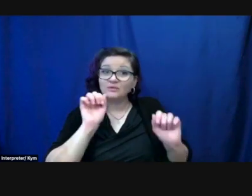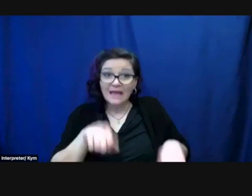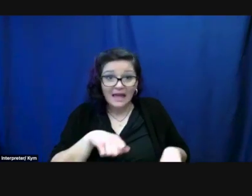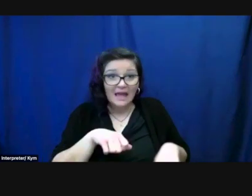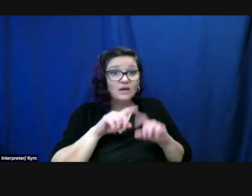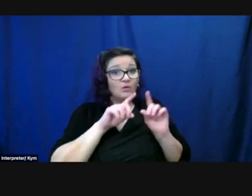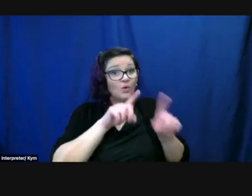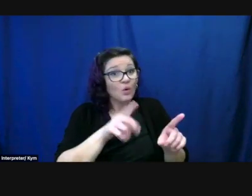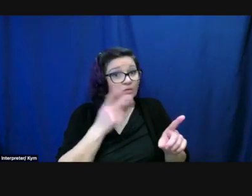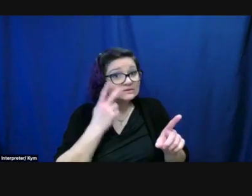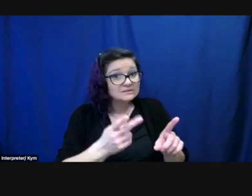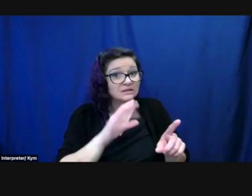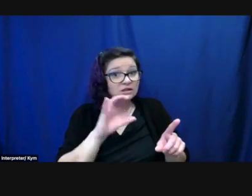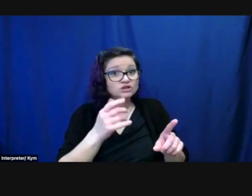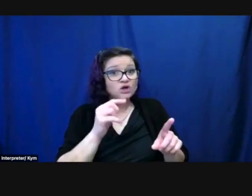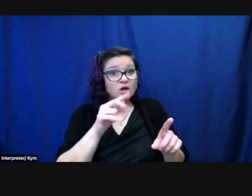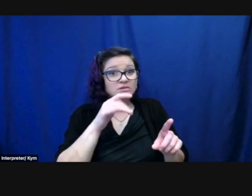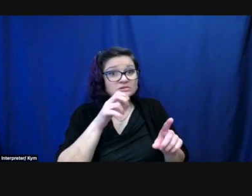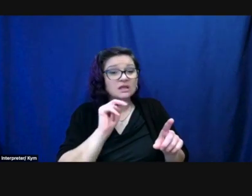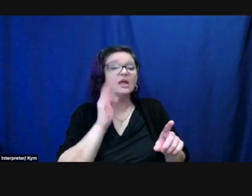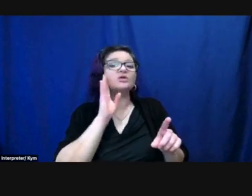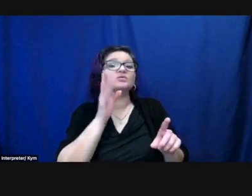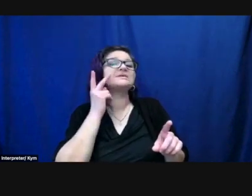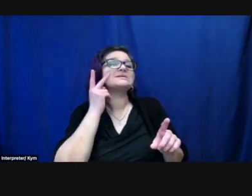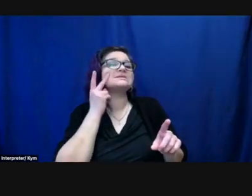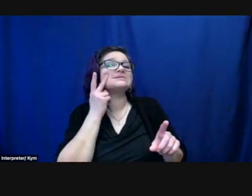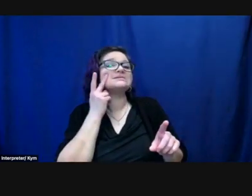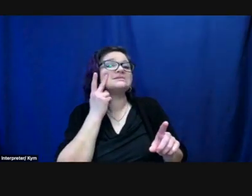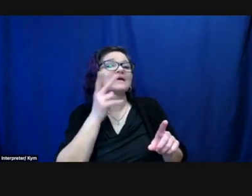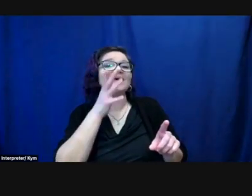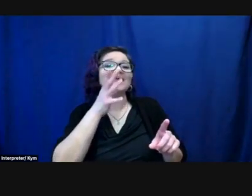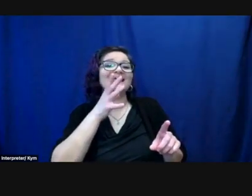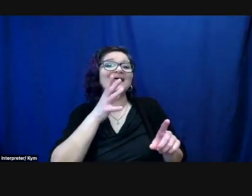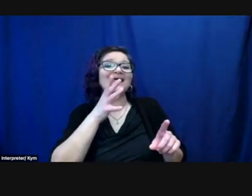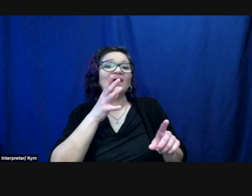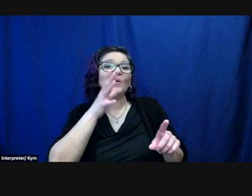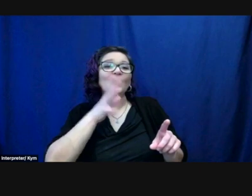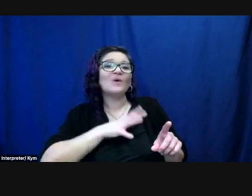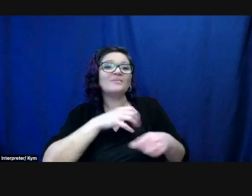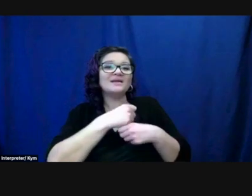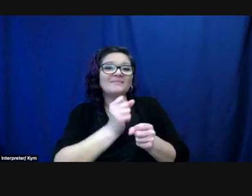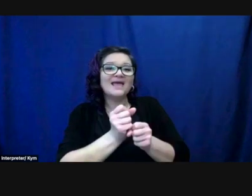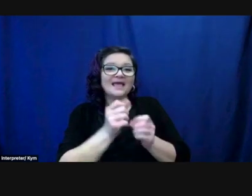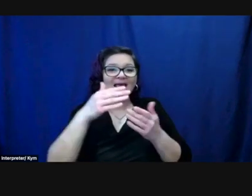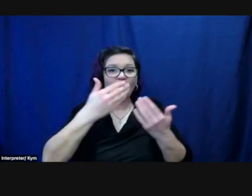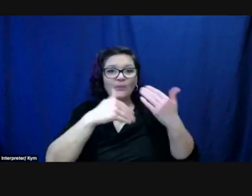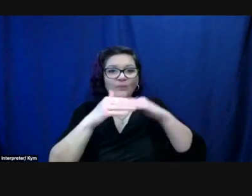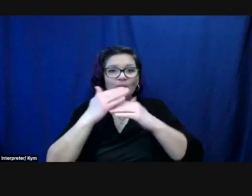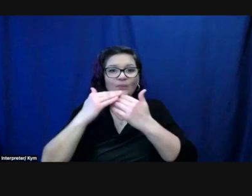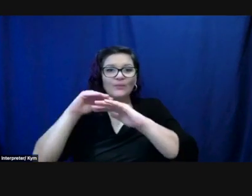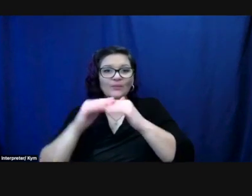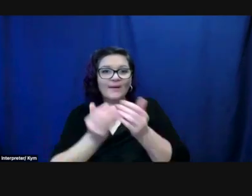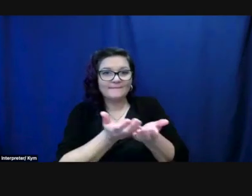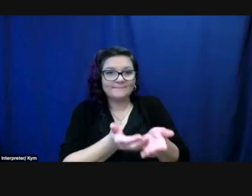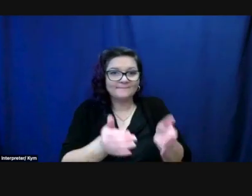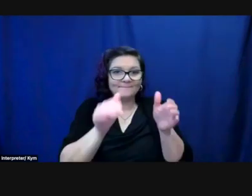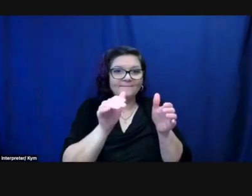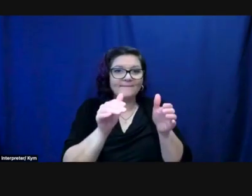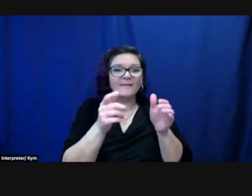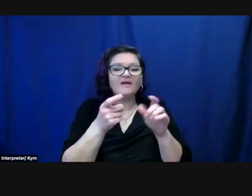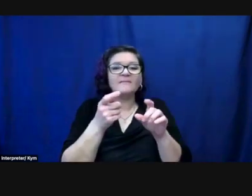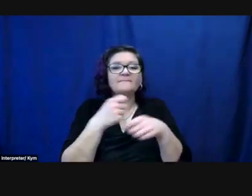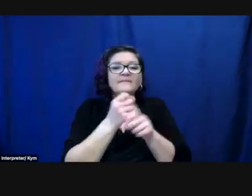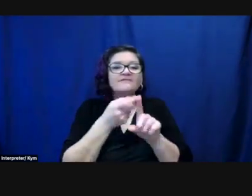Charleston, you'll get to see ladies making baskets, what is called made out of sweet